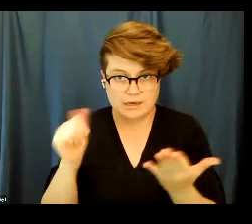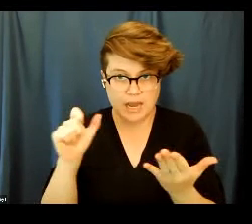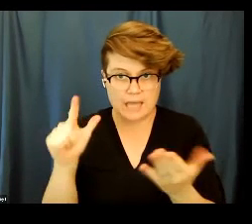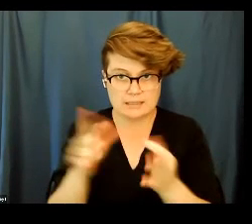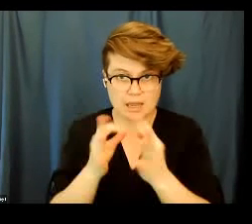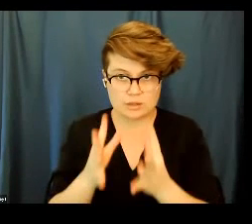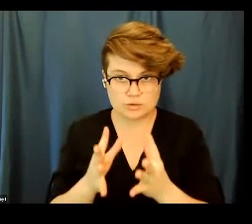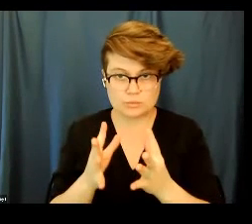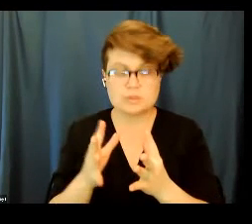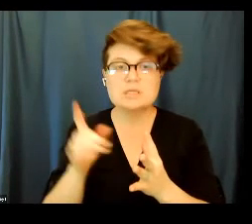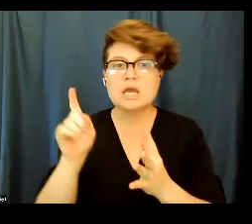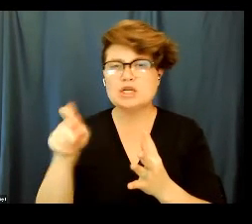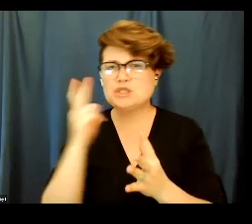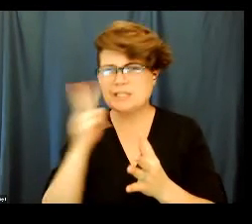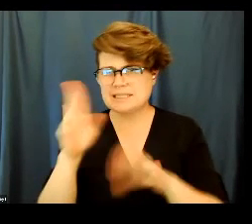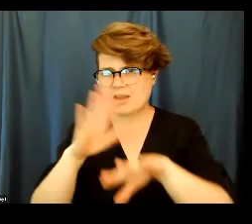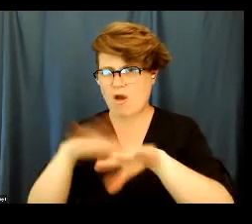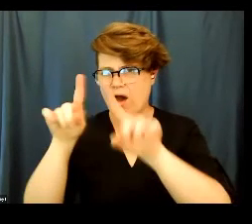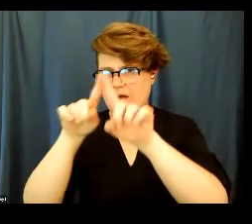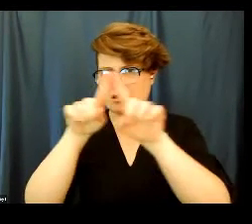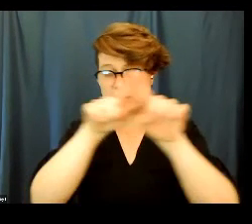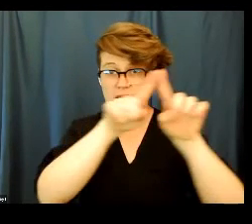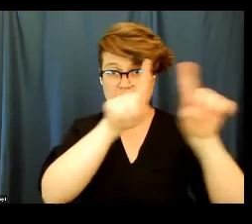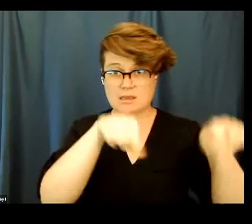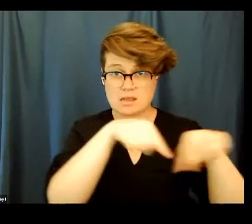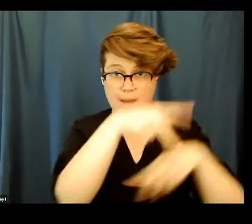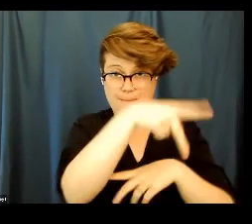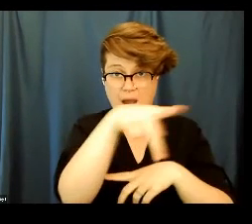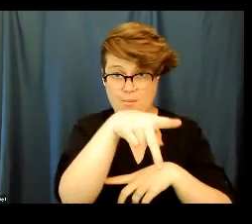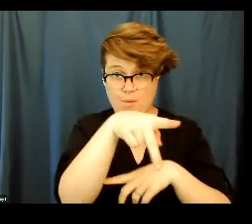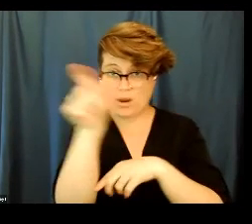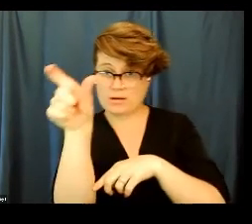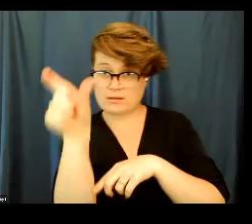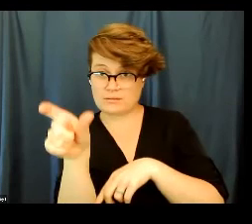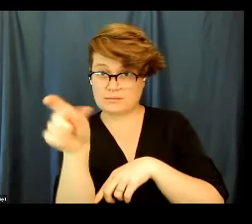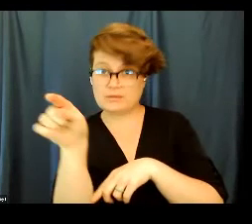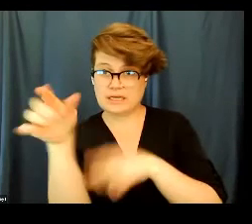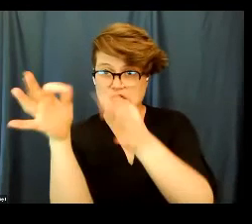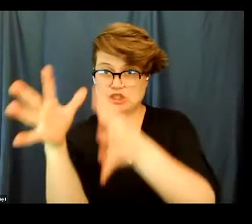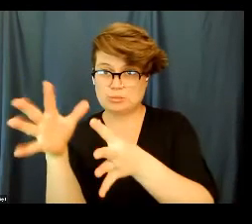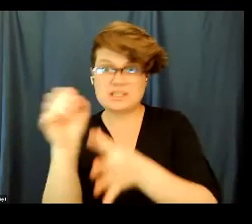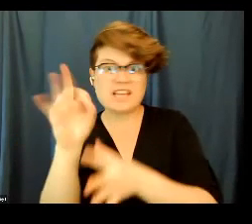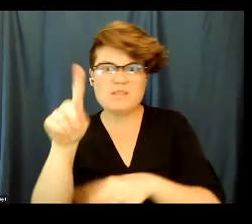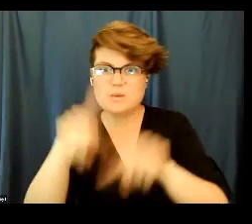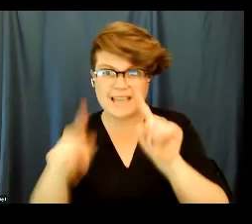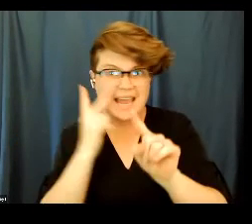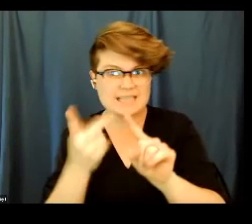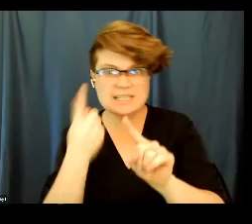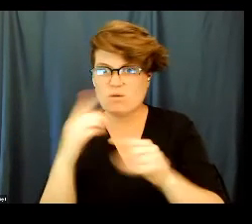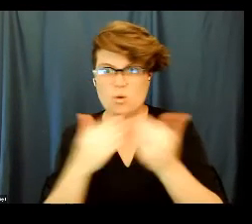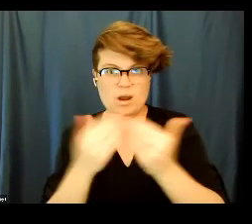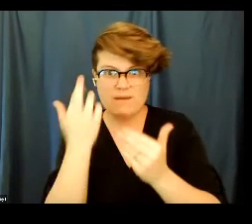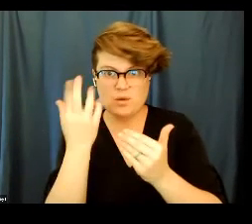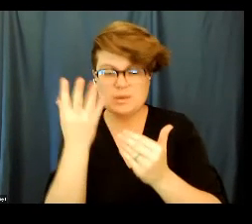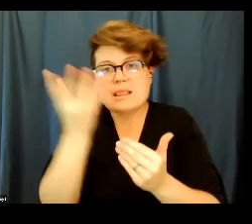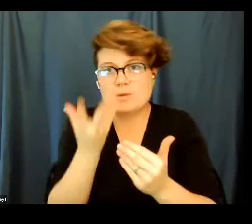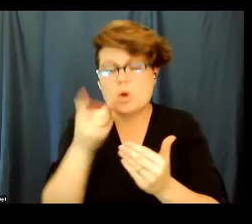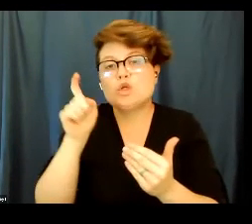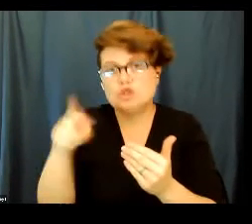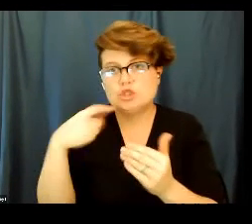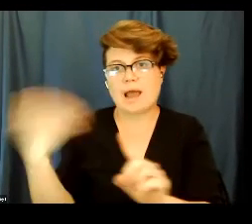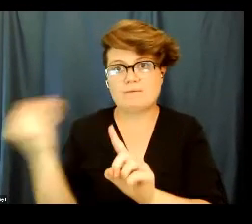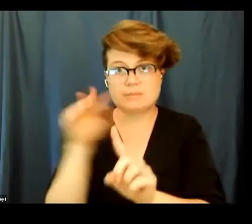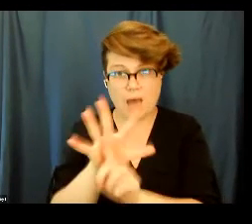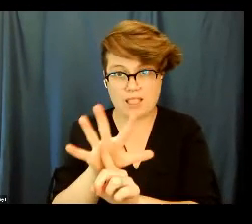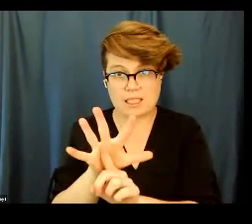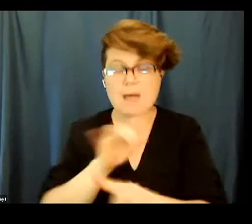showing up on the side of your screen. And then if you can't see them for some reason, please let us know. They should be spotlighted, but in